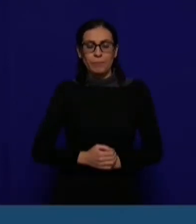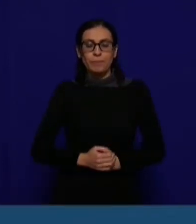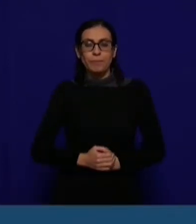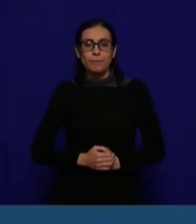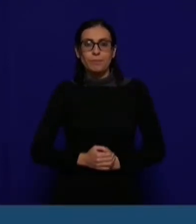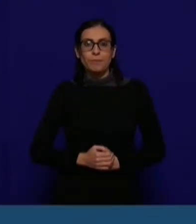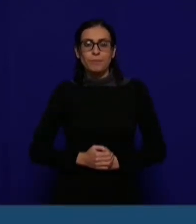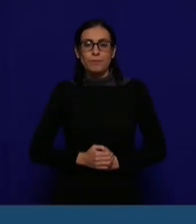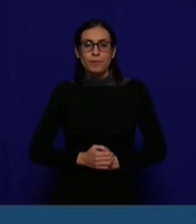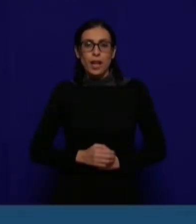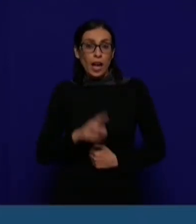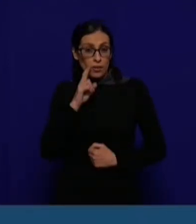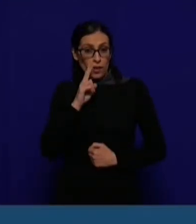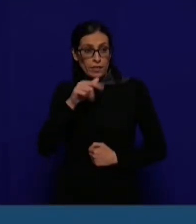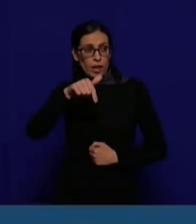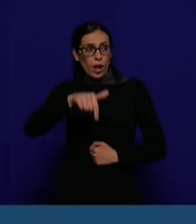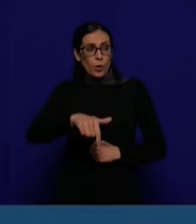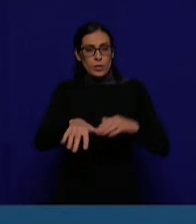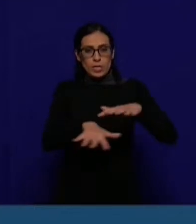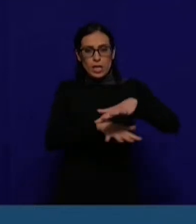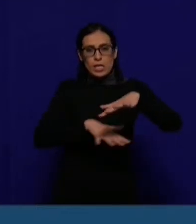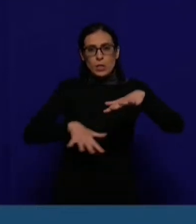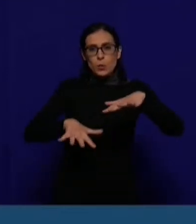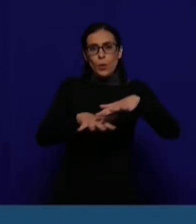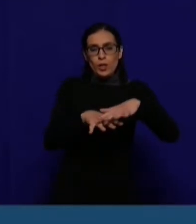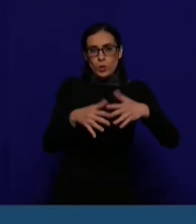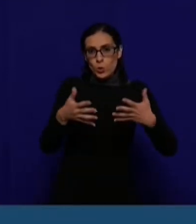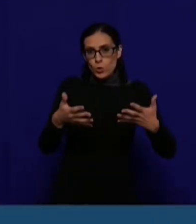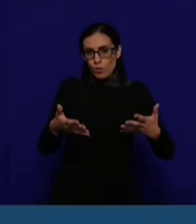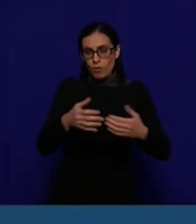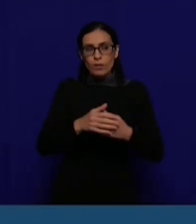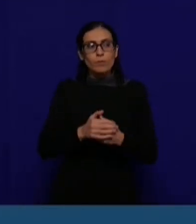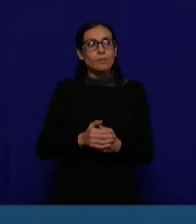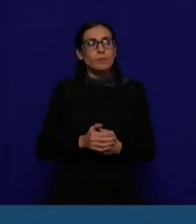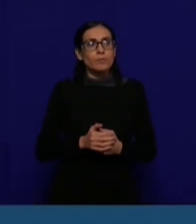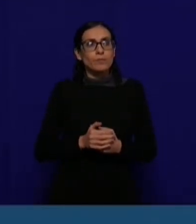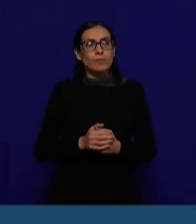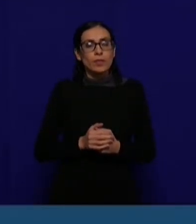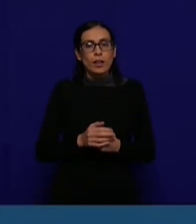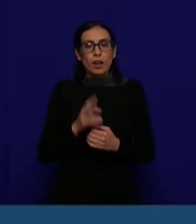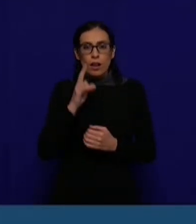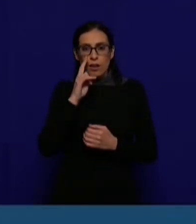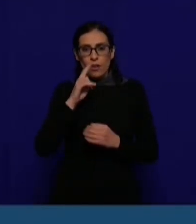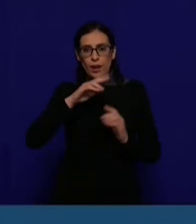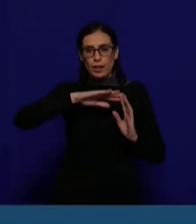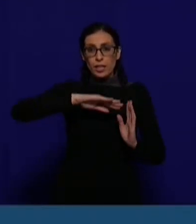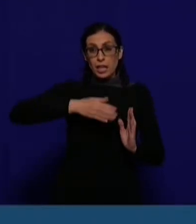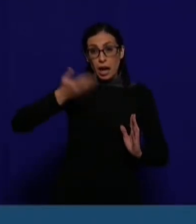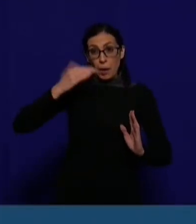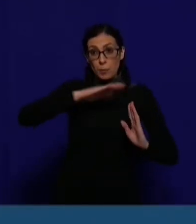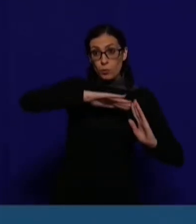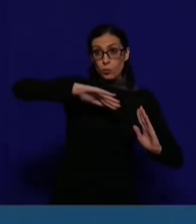qegħdin naraw issa il-każijiet li qed ikollna rajna li dak il-kerv li kien tiela